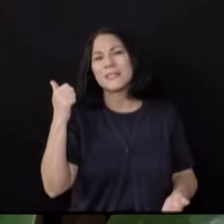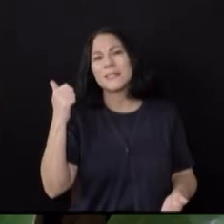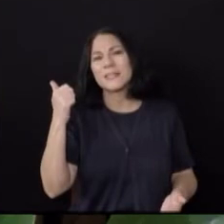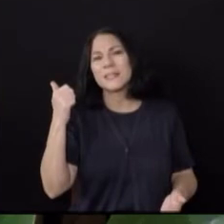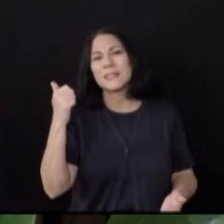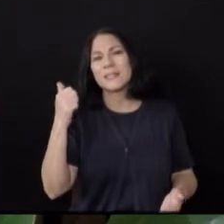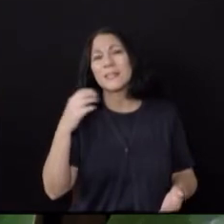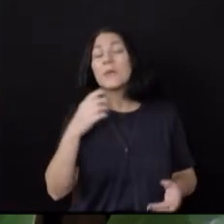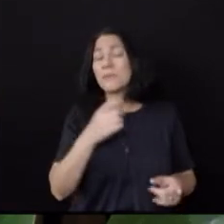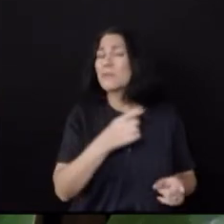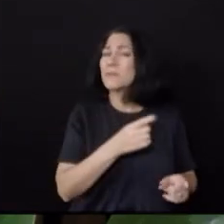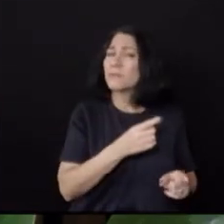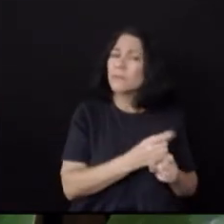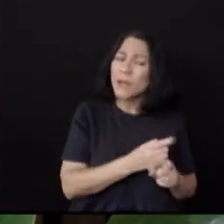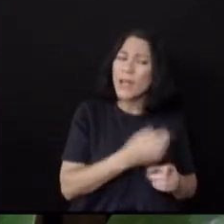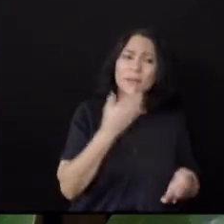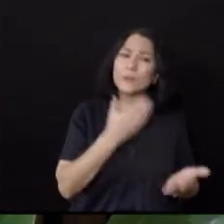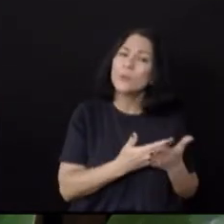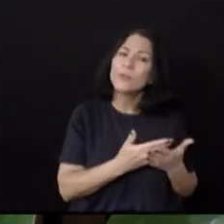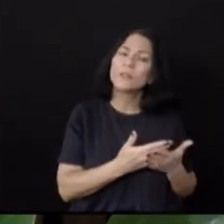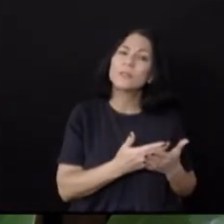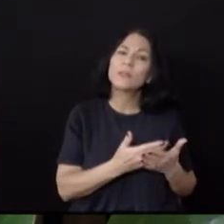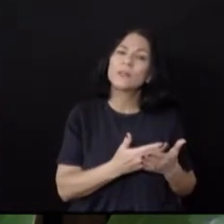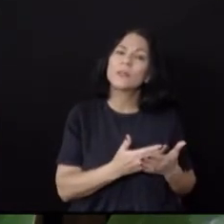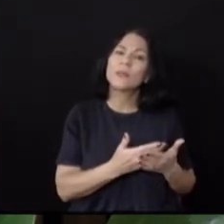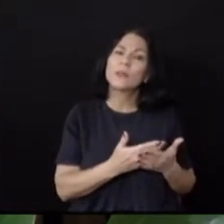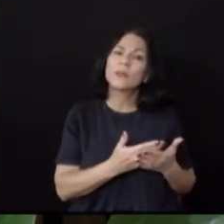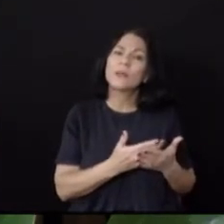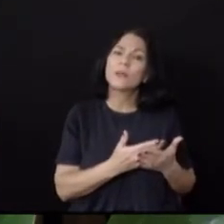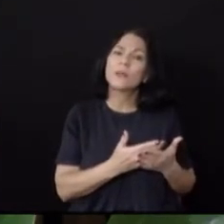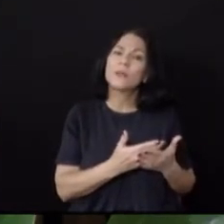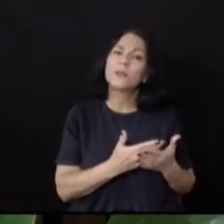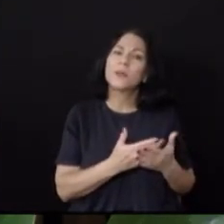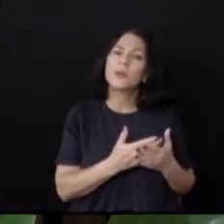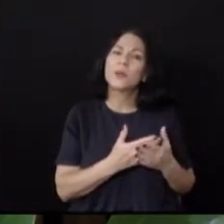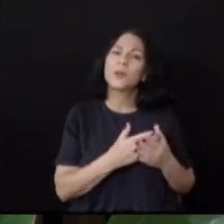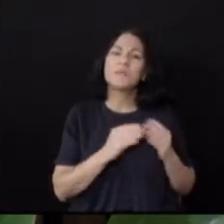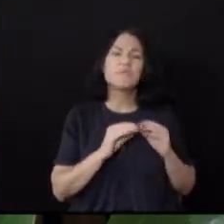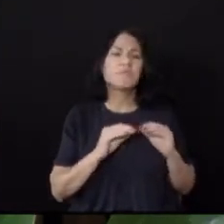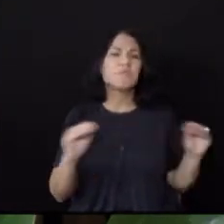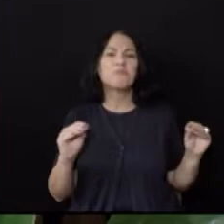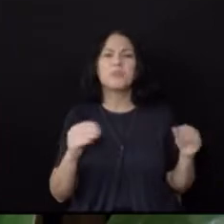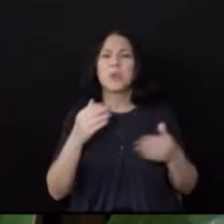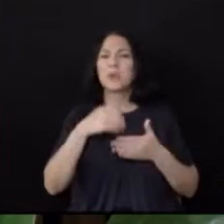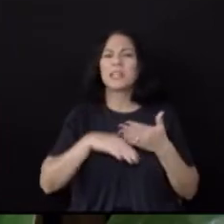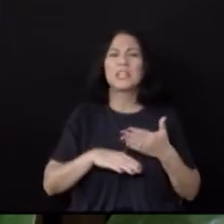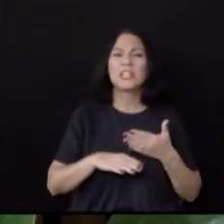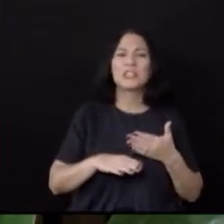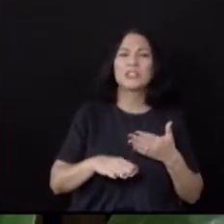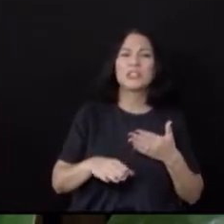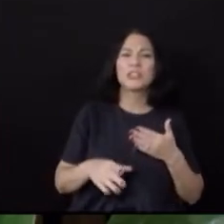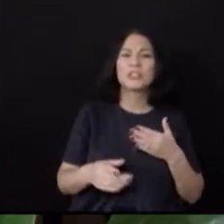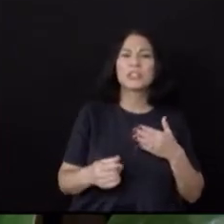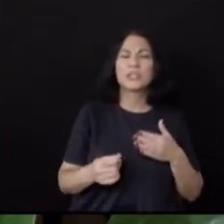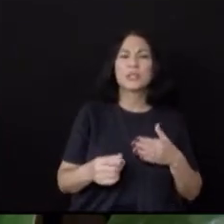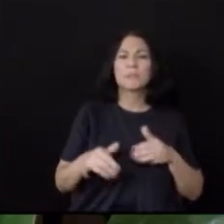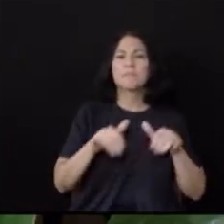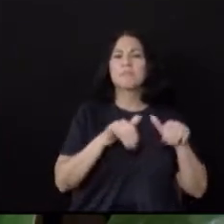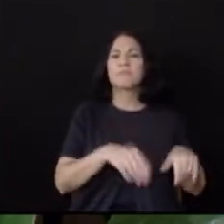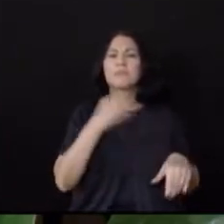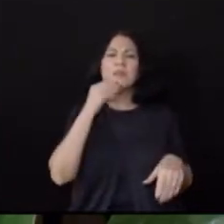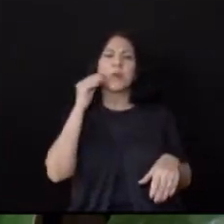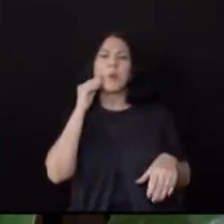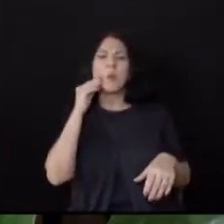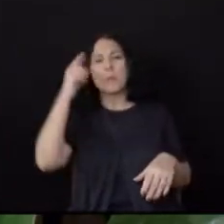right, has been good. No one entered into shelter at home quarantine because they wanted to. Well, maybe